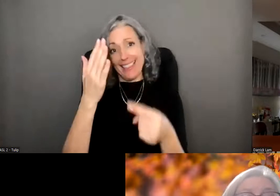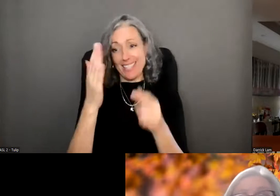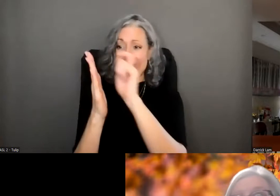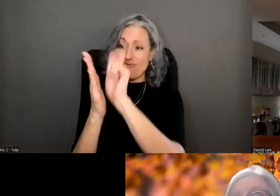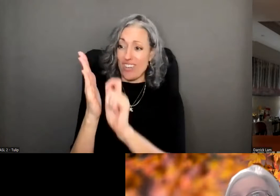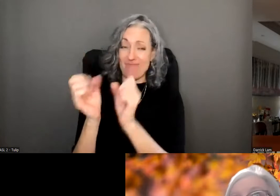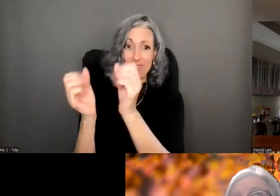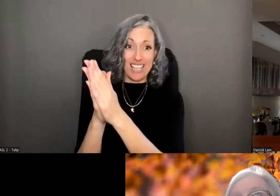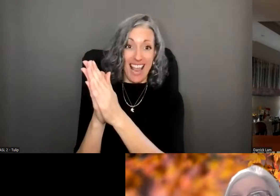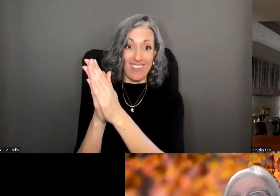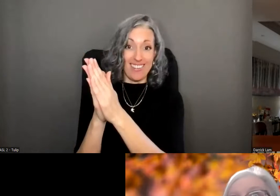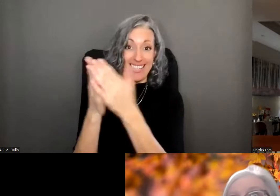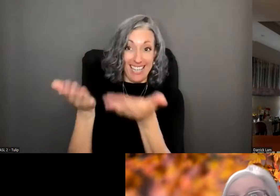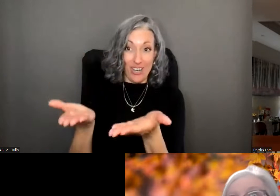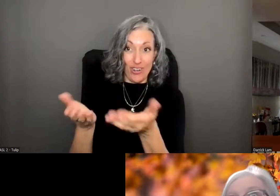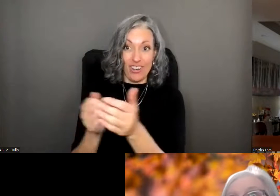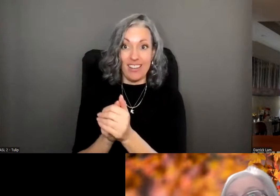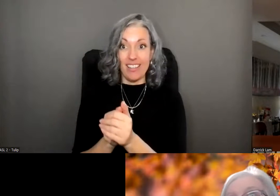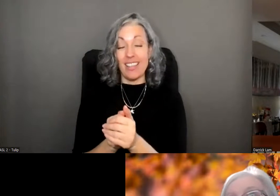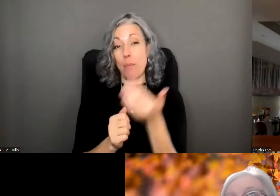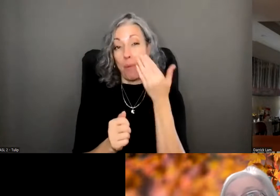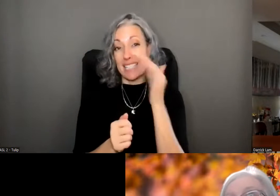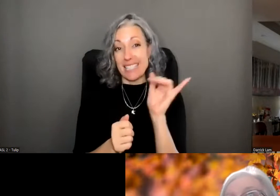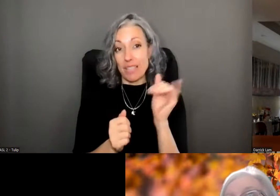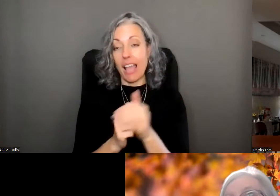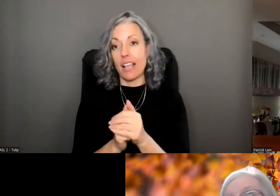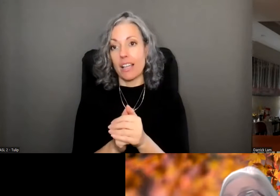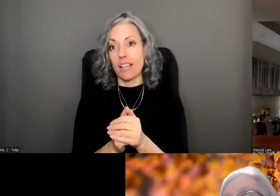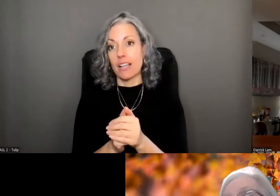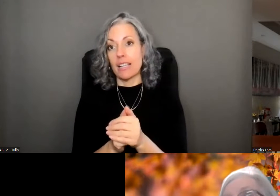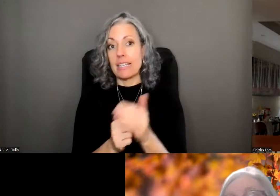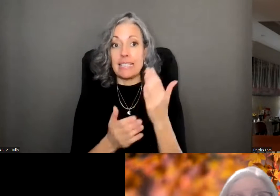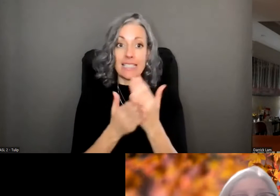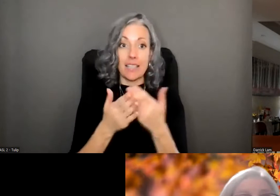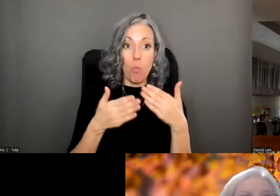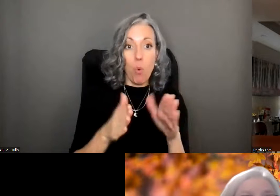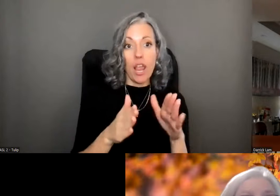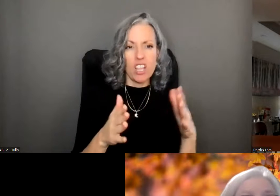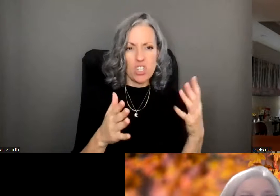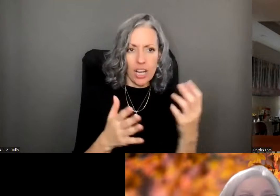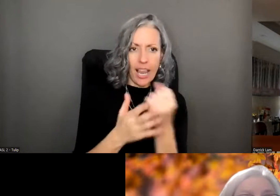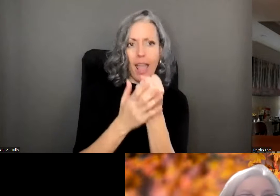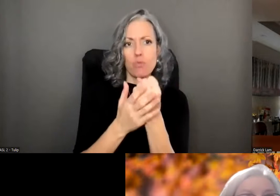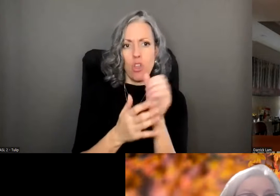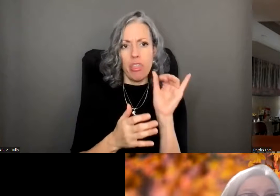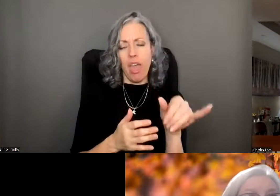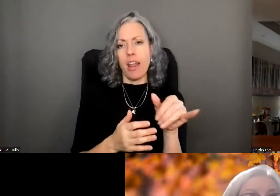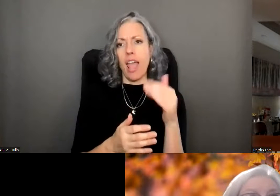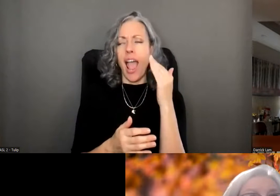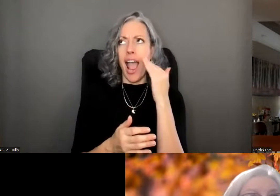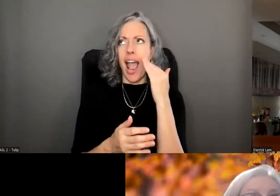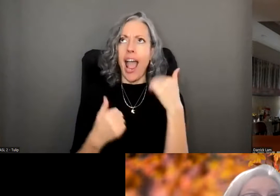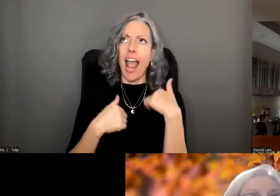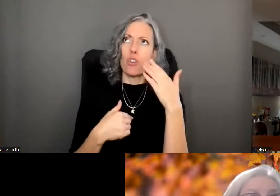here. So, but it just seems like in some way we should capture some of that, and that should be in, because I know